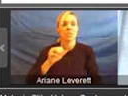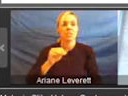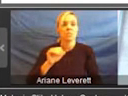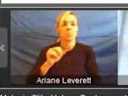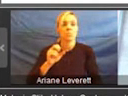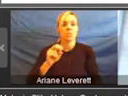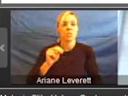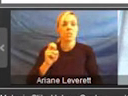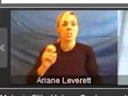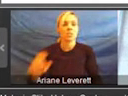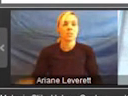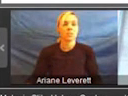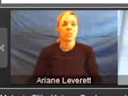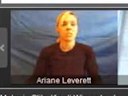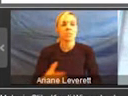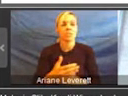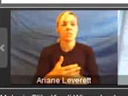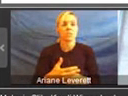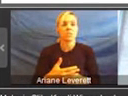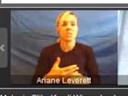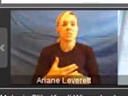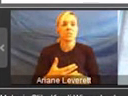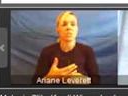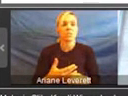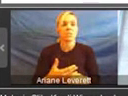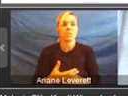We can see one hand.